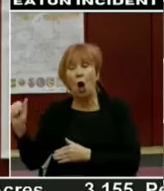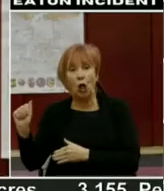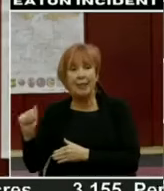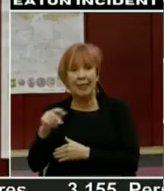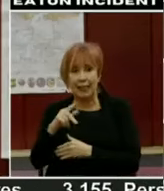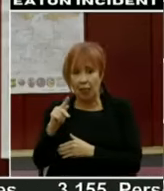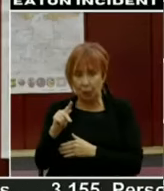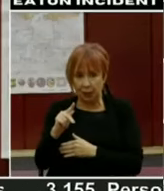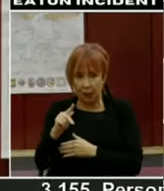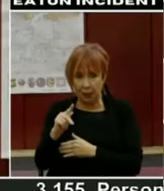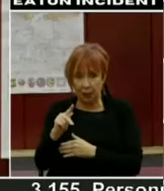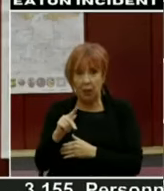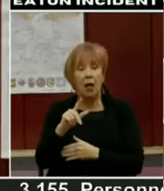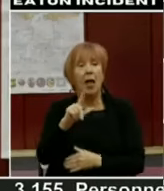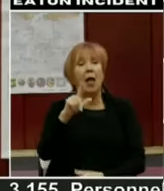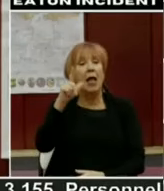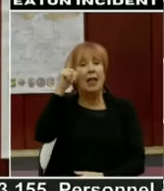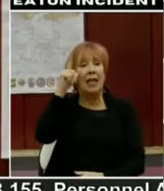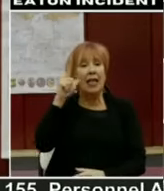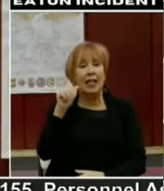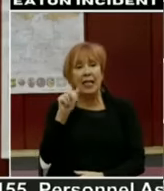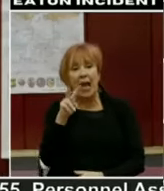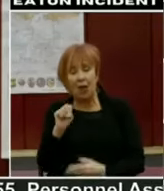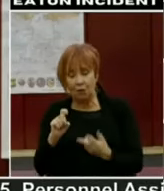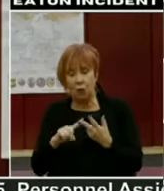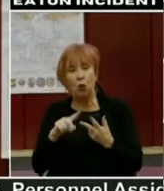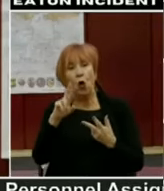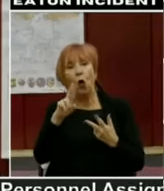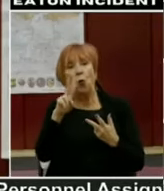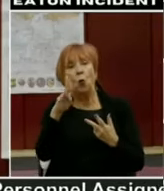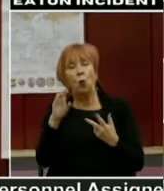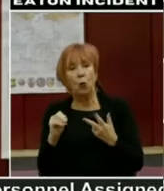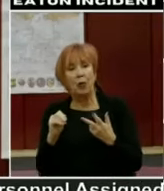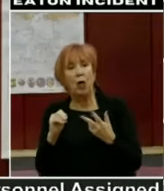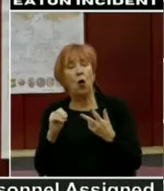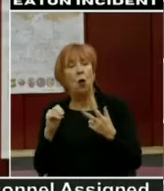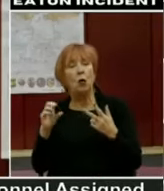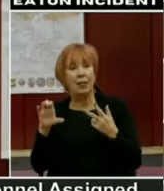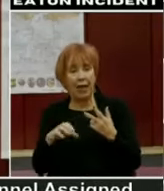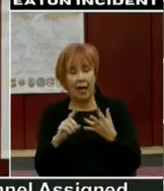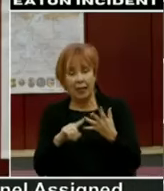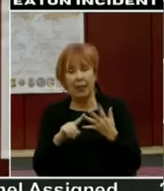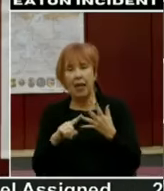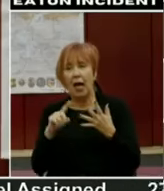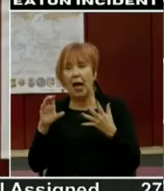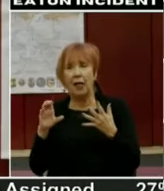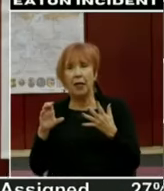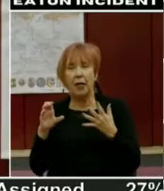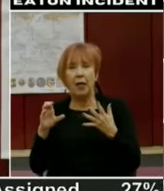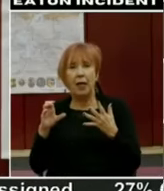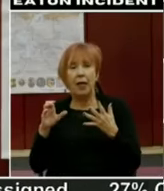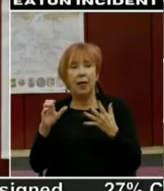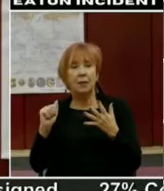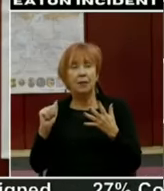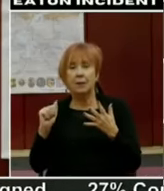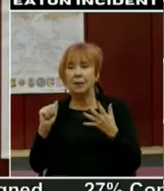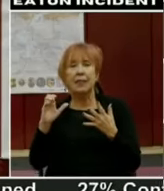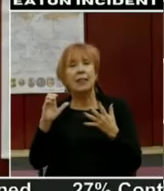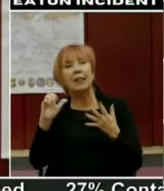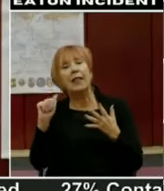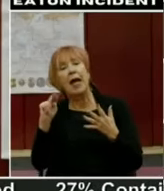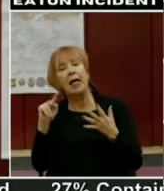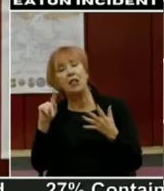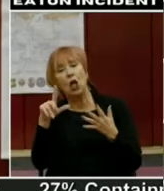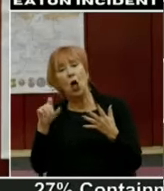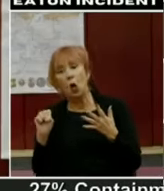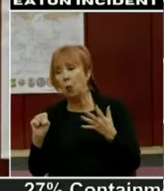and Pasadena, includes Lincoln Avenue, Rubio Canyon, and Kinaloa systems as well as Cagle Canyon